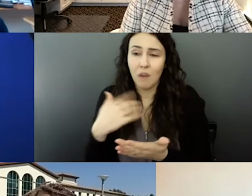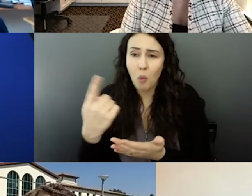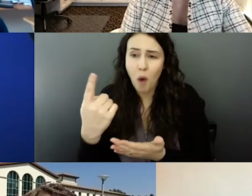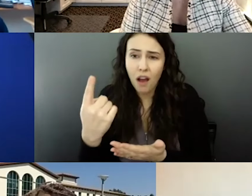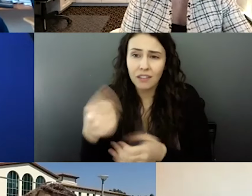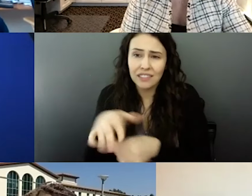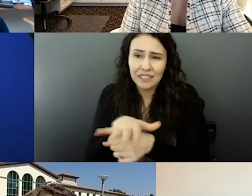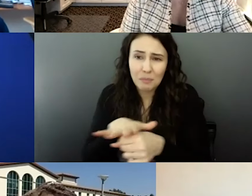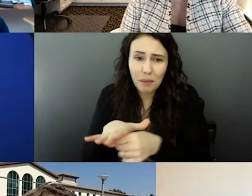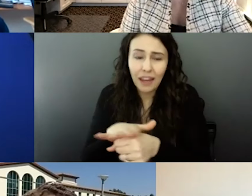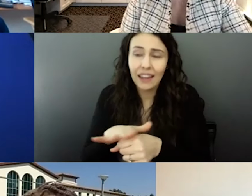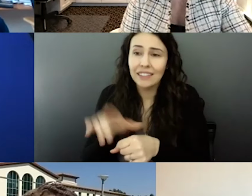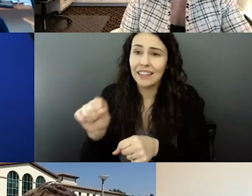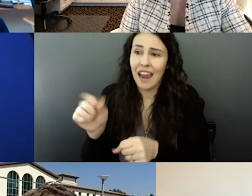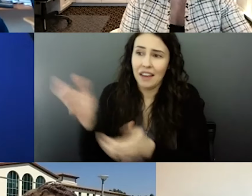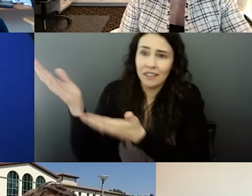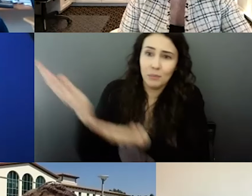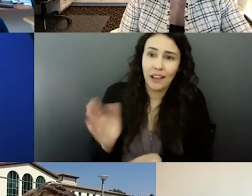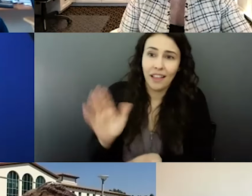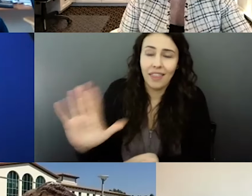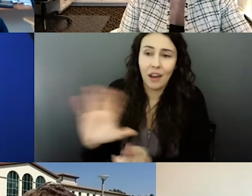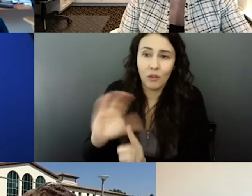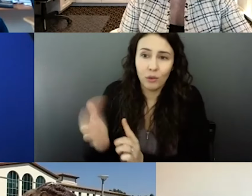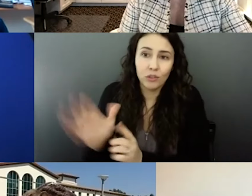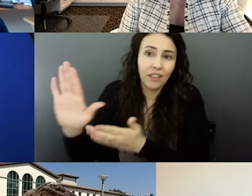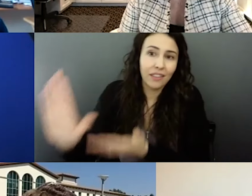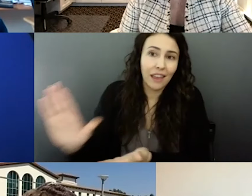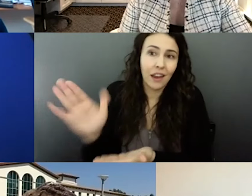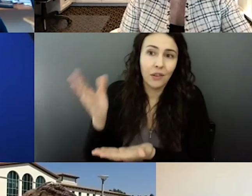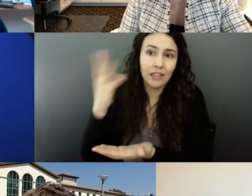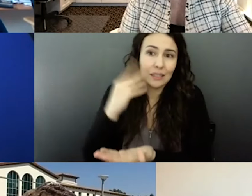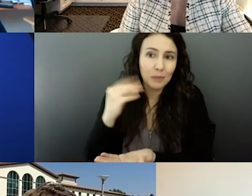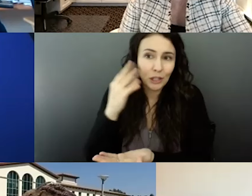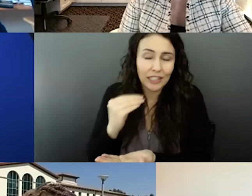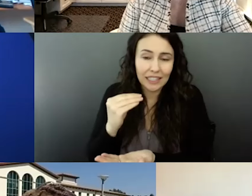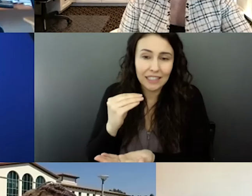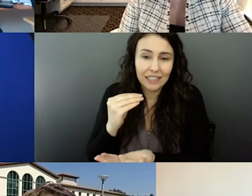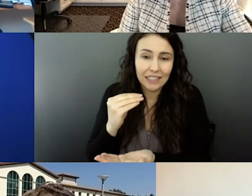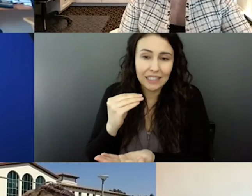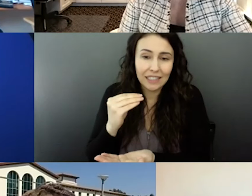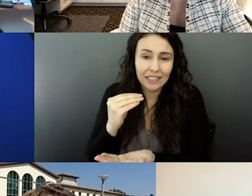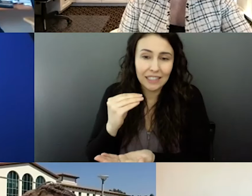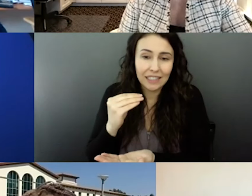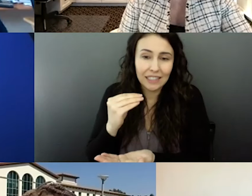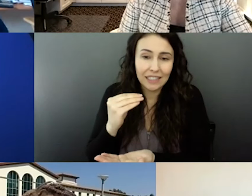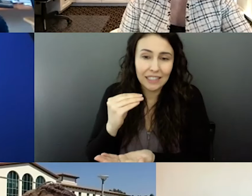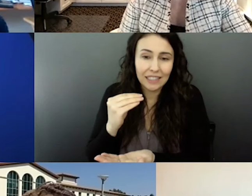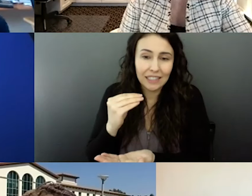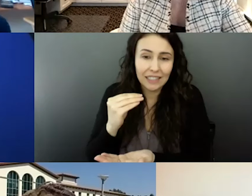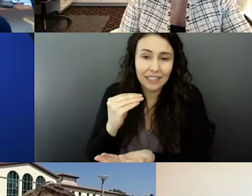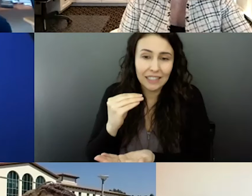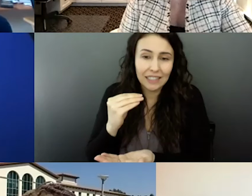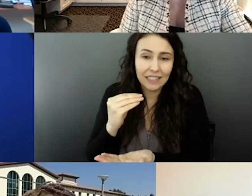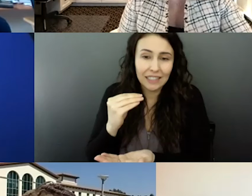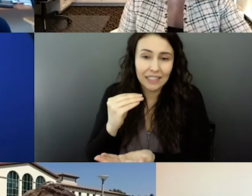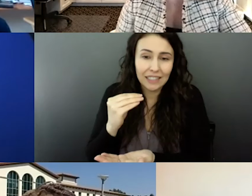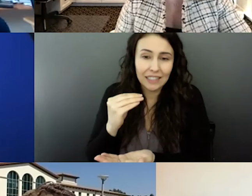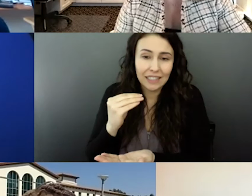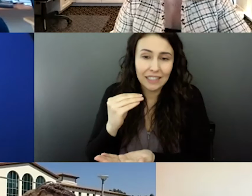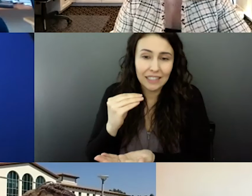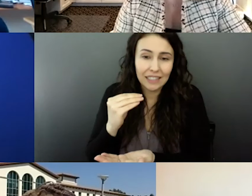their experience, and that's in one of the choices of the 5 or 6 choices that they have. So I think